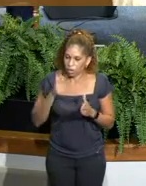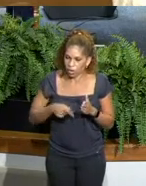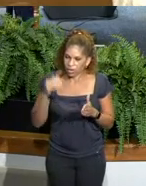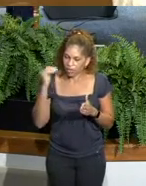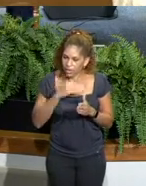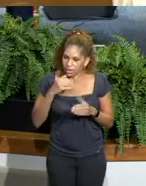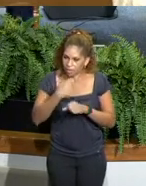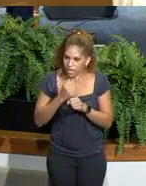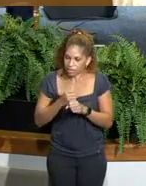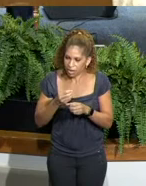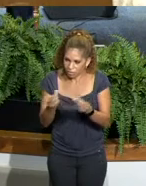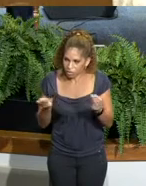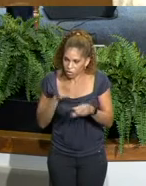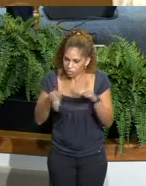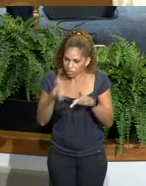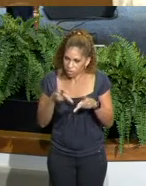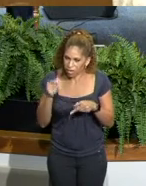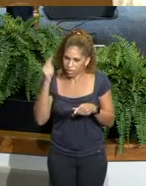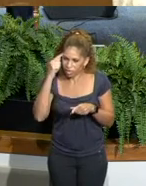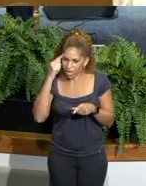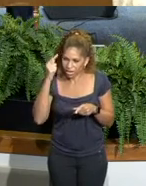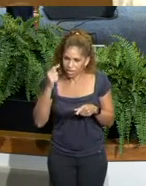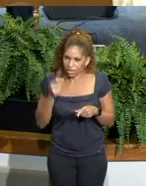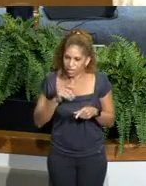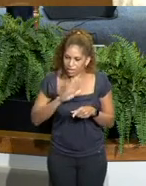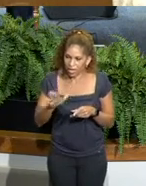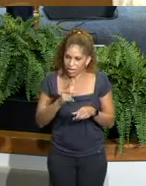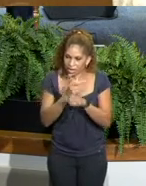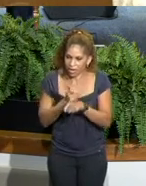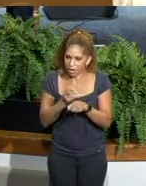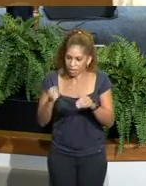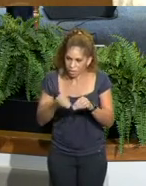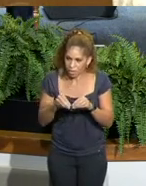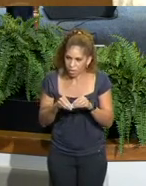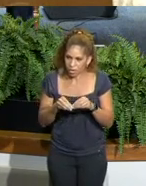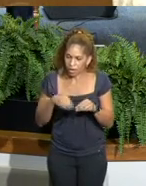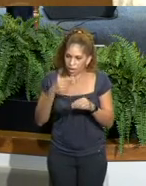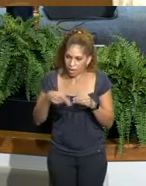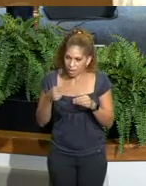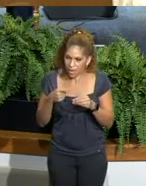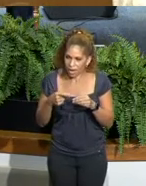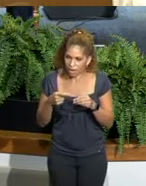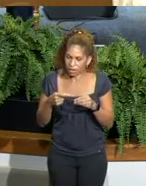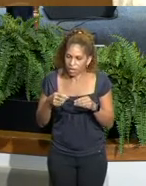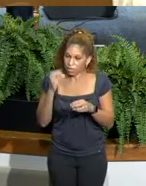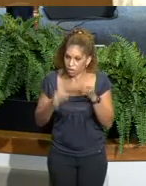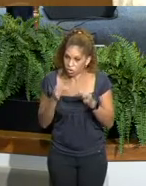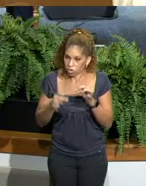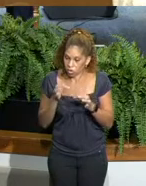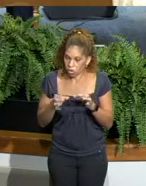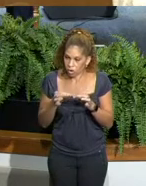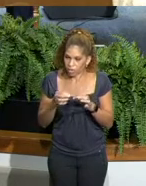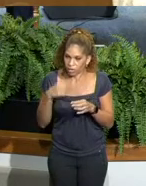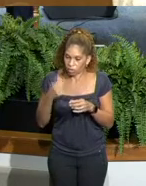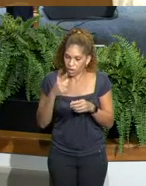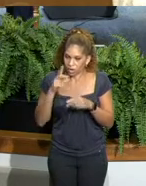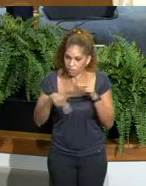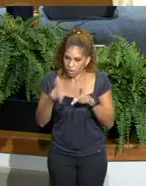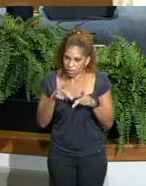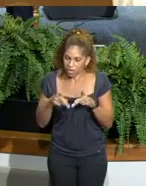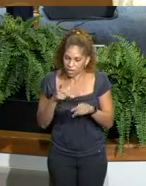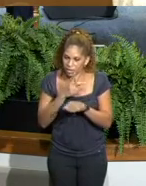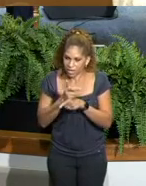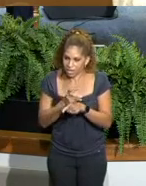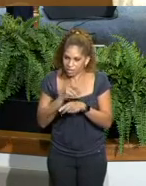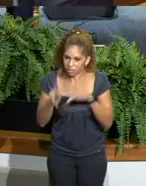makes a few people think they care more about packing the Supreme Court with one person than keeping people out of caskets